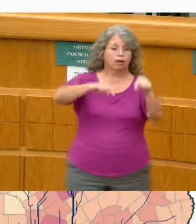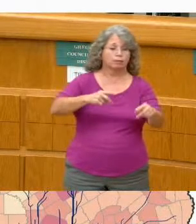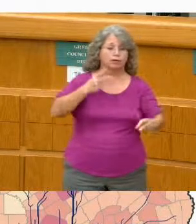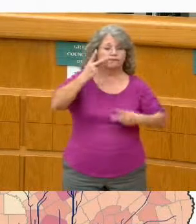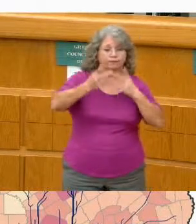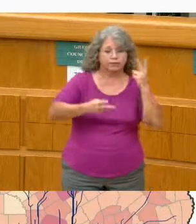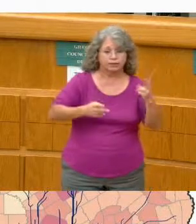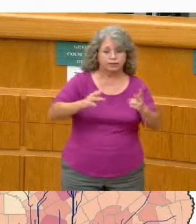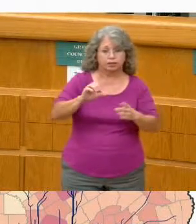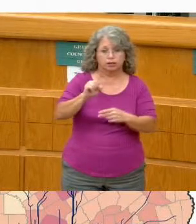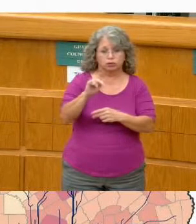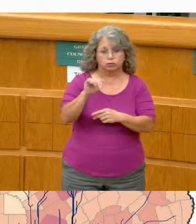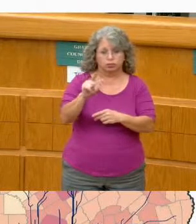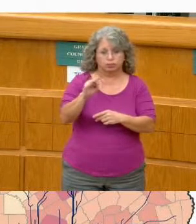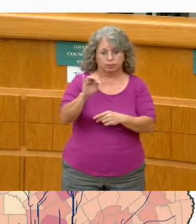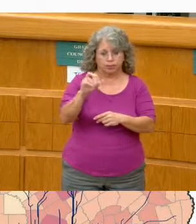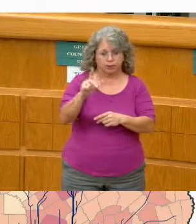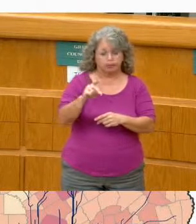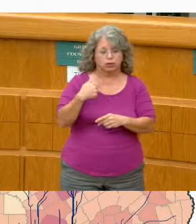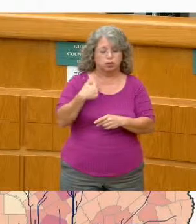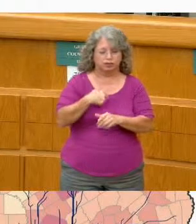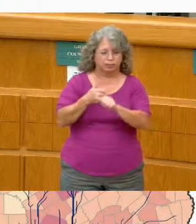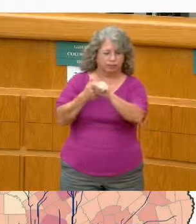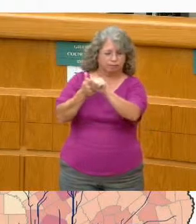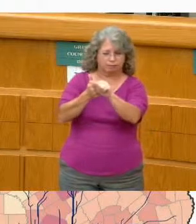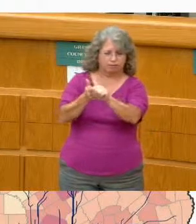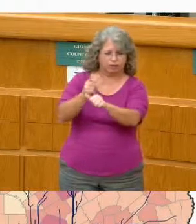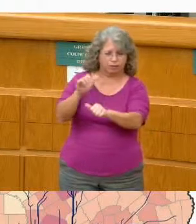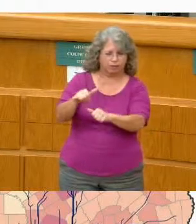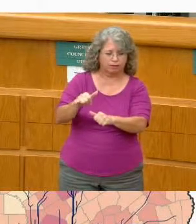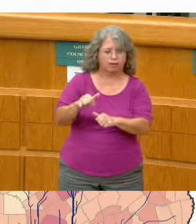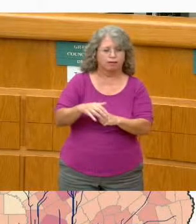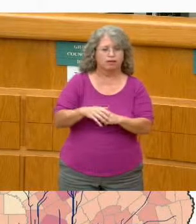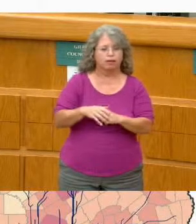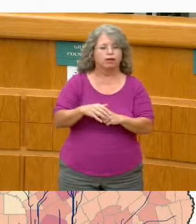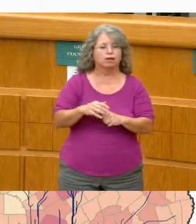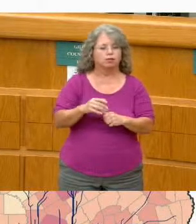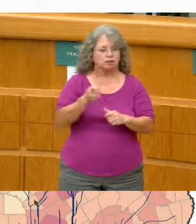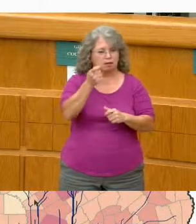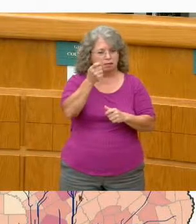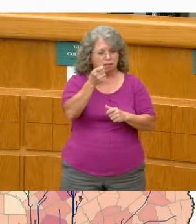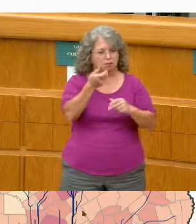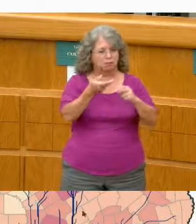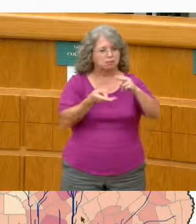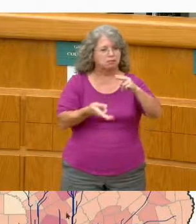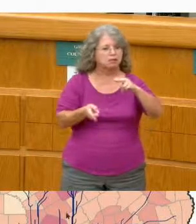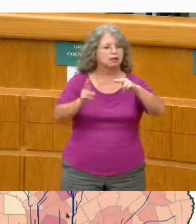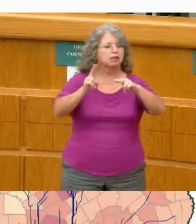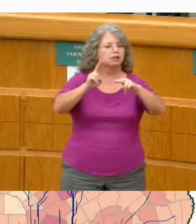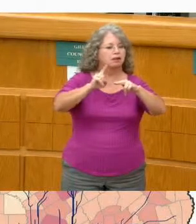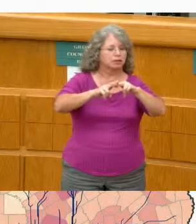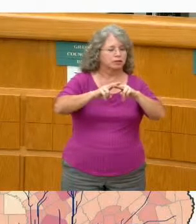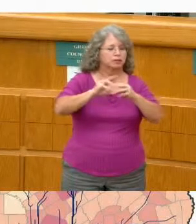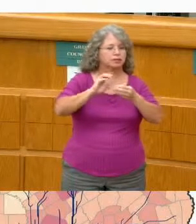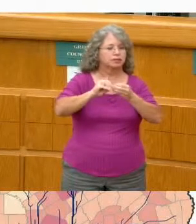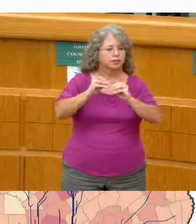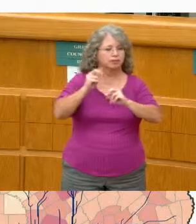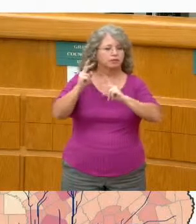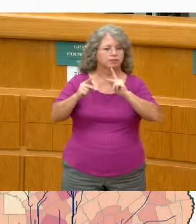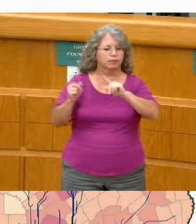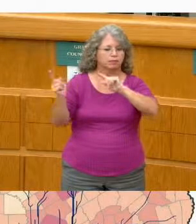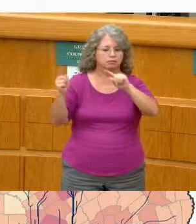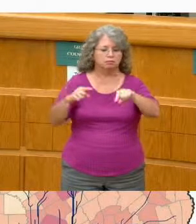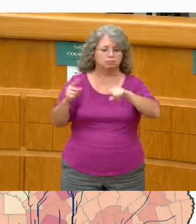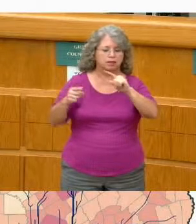Coastal Bend, and this is something we've been tracking for several weeks now, there's been a slight uptick in the number of visitors